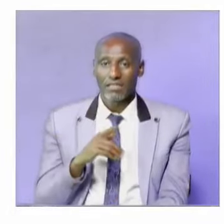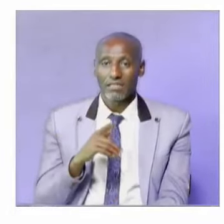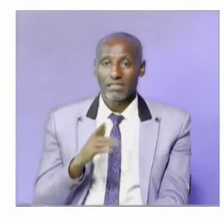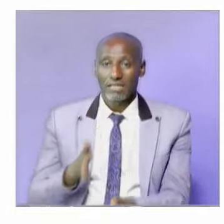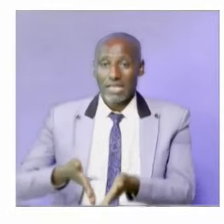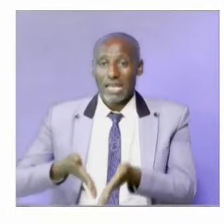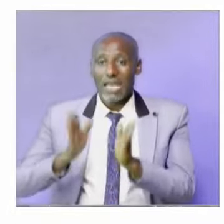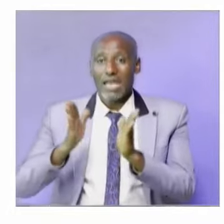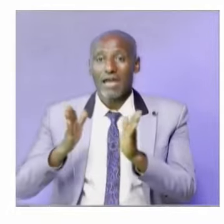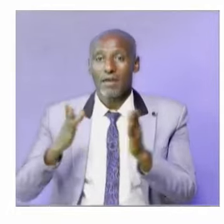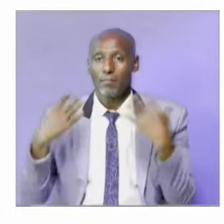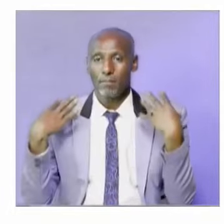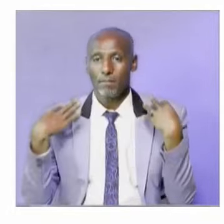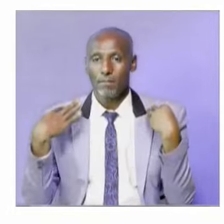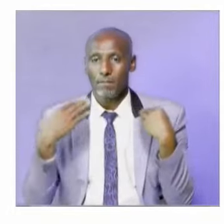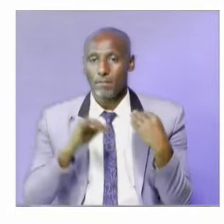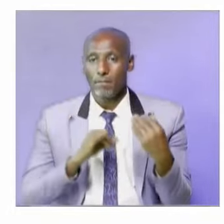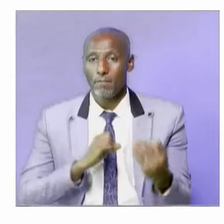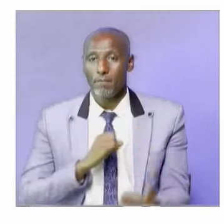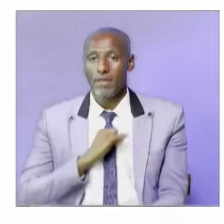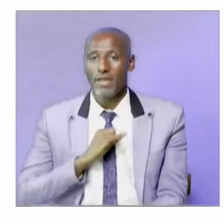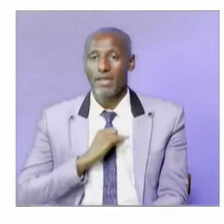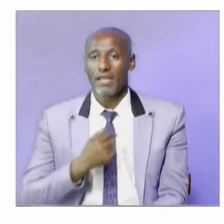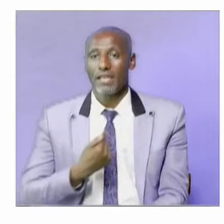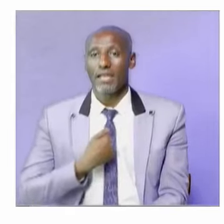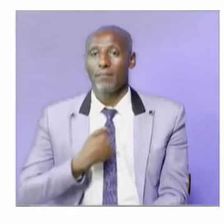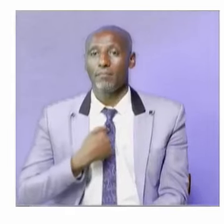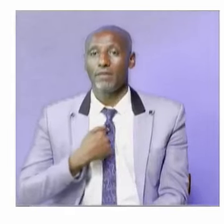Let me introduce